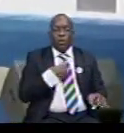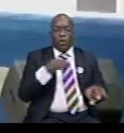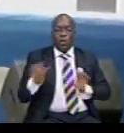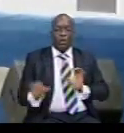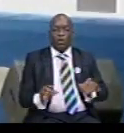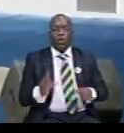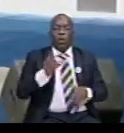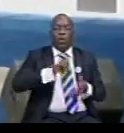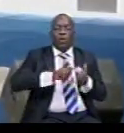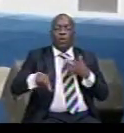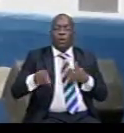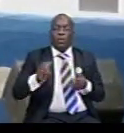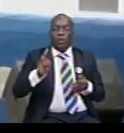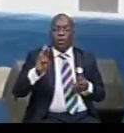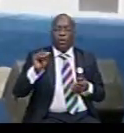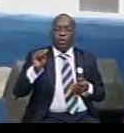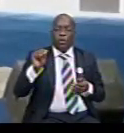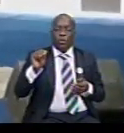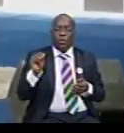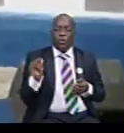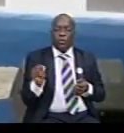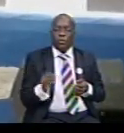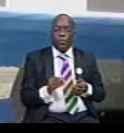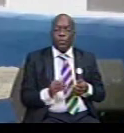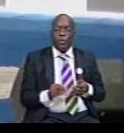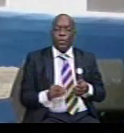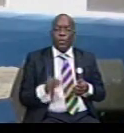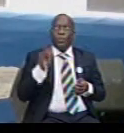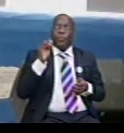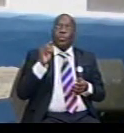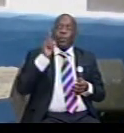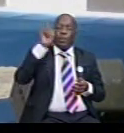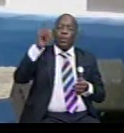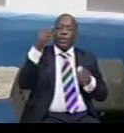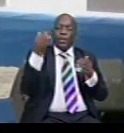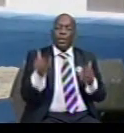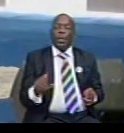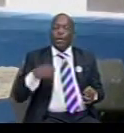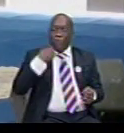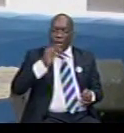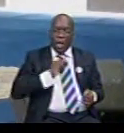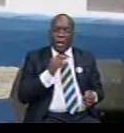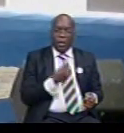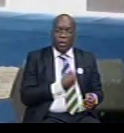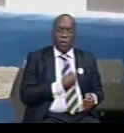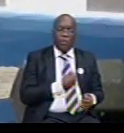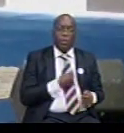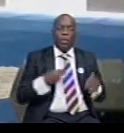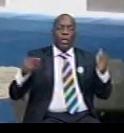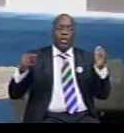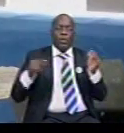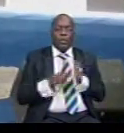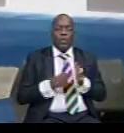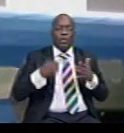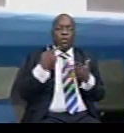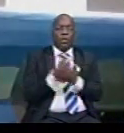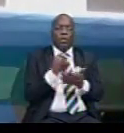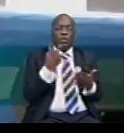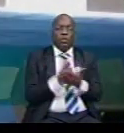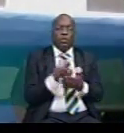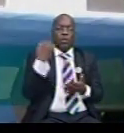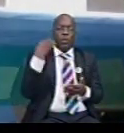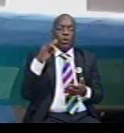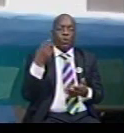14. In verse 14, it now tells us, and this gospel of the kingdom. In